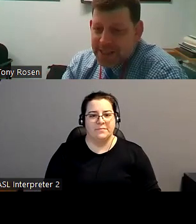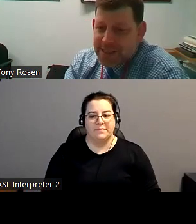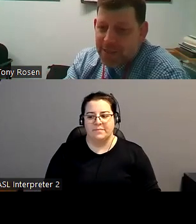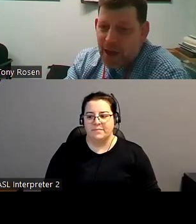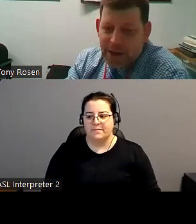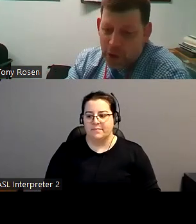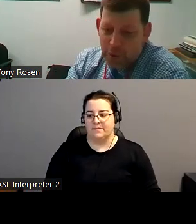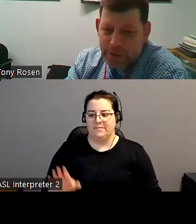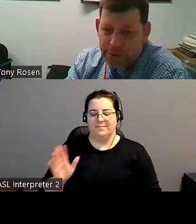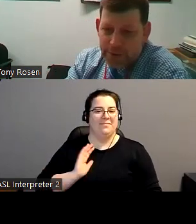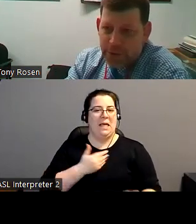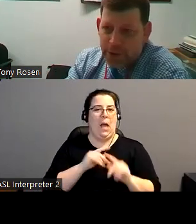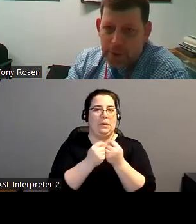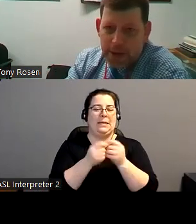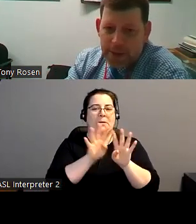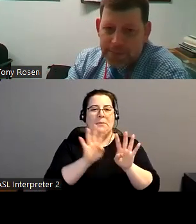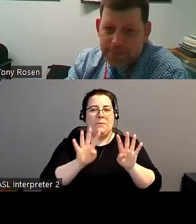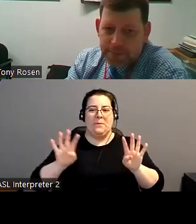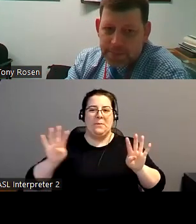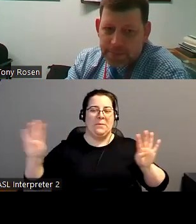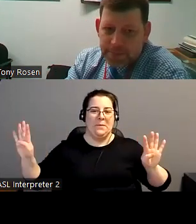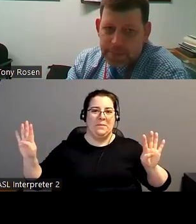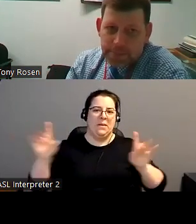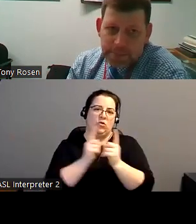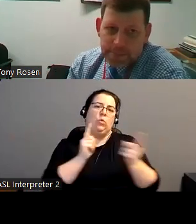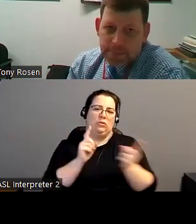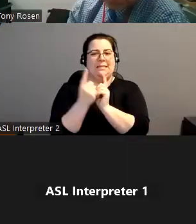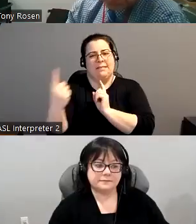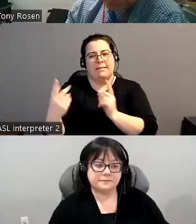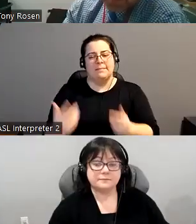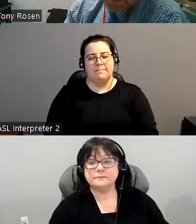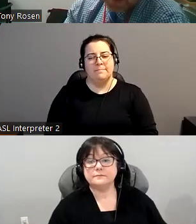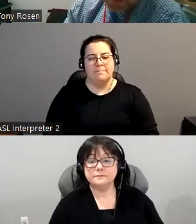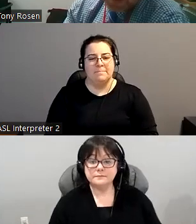socially distanced at the height of COVID during our meeting.